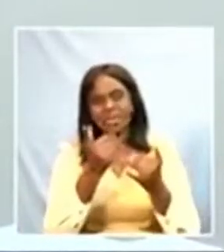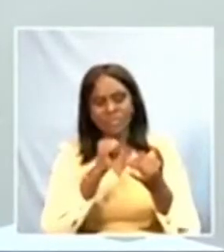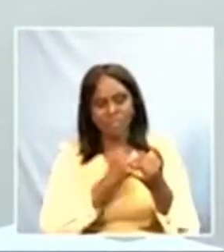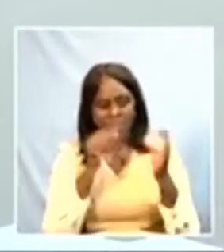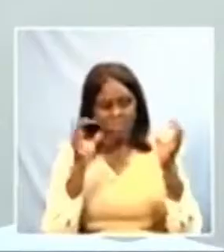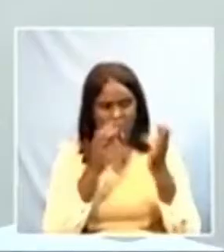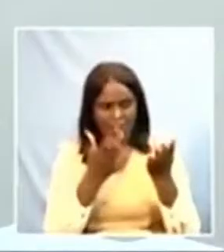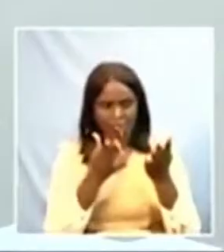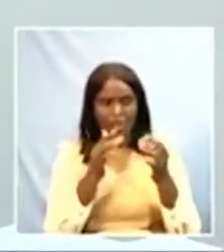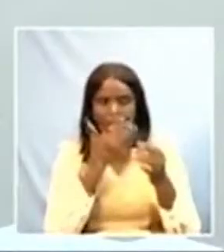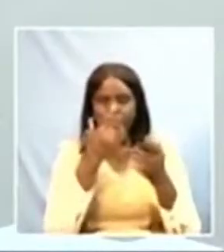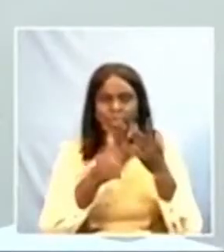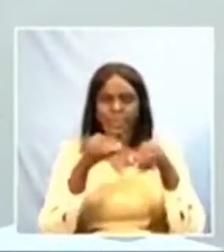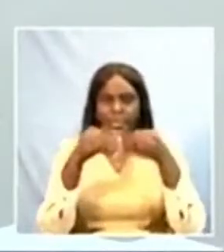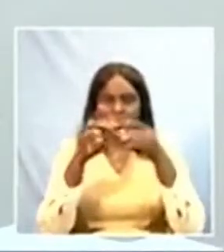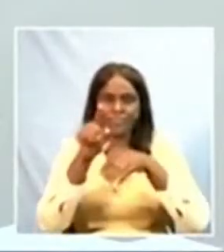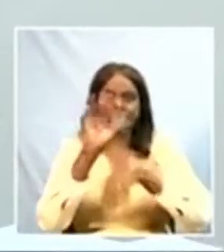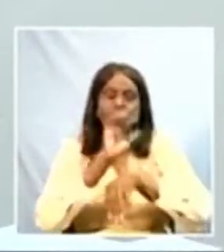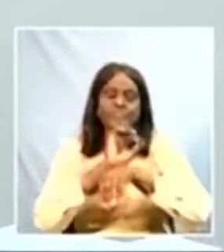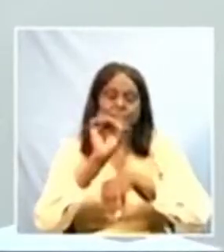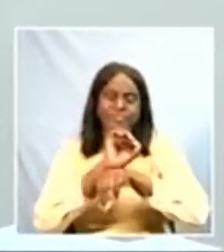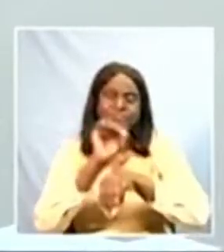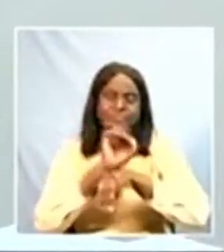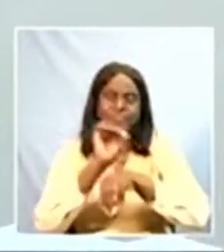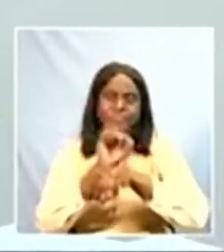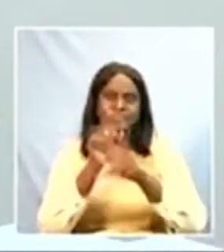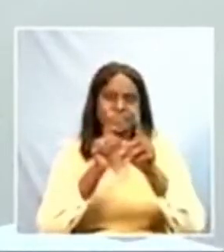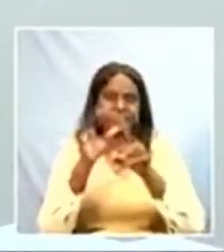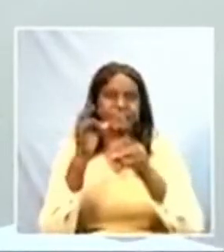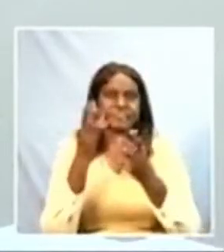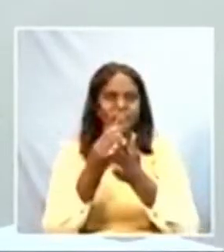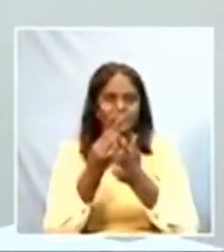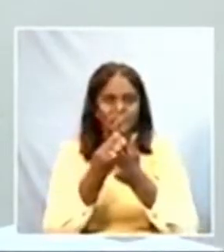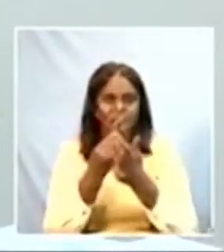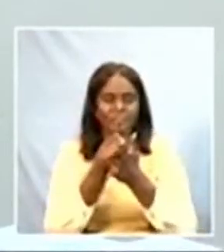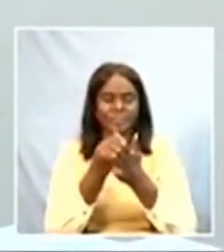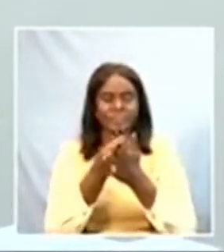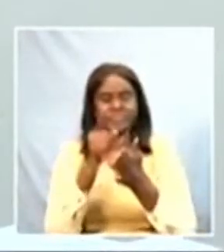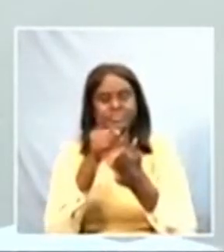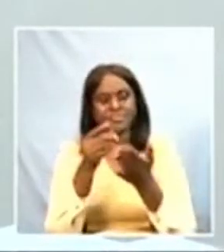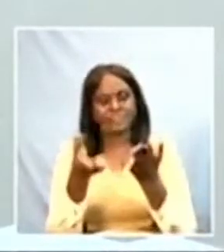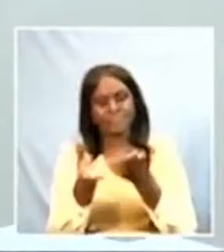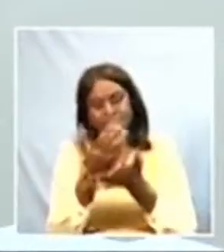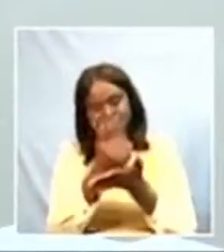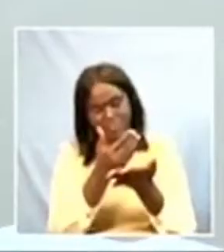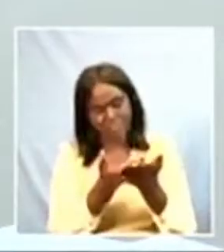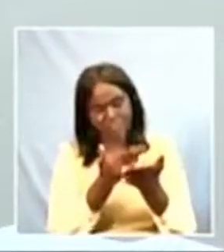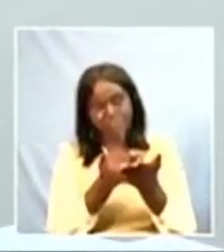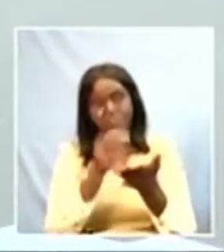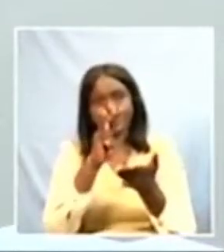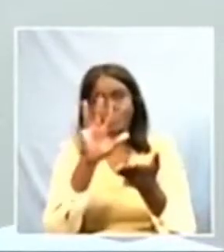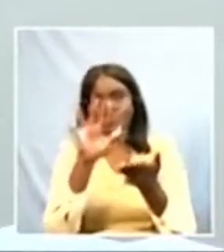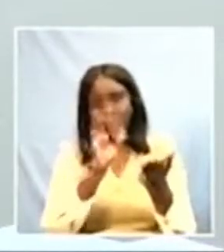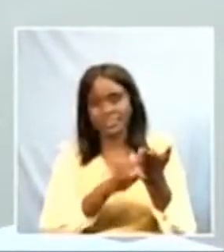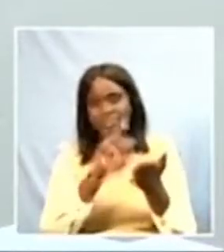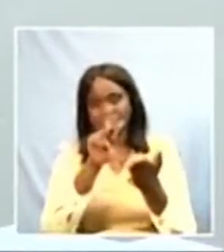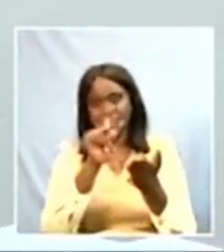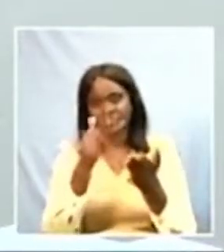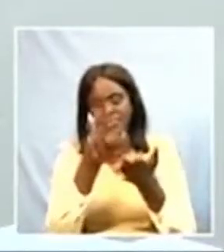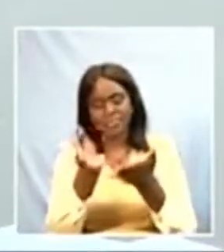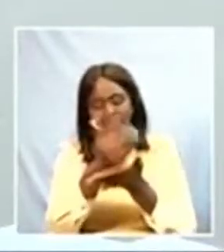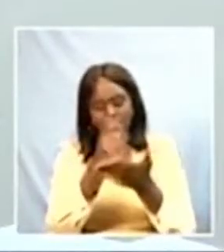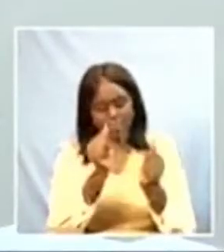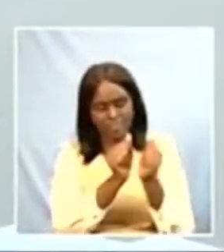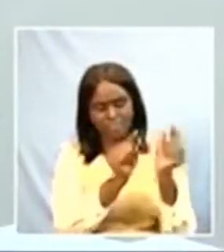a committee, we have to give you an opportunity. Director of Finance, did you recover the 45,000 kwacha